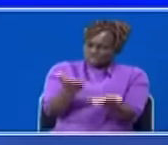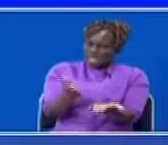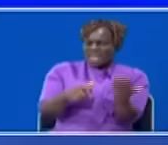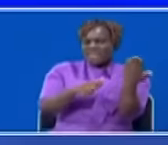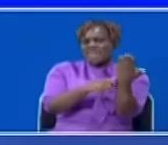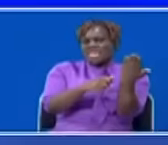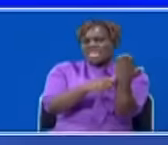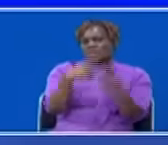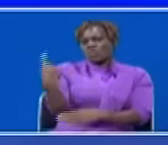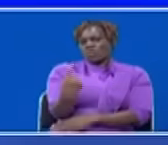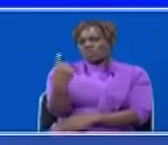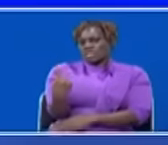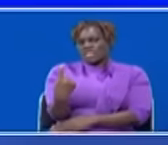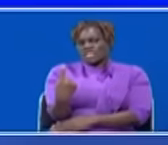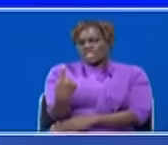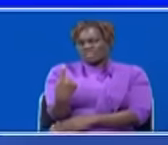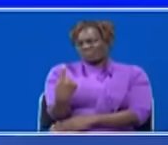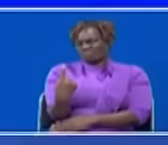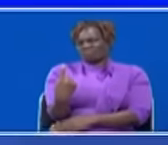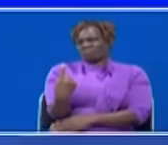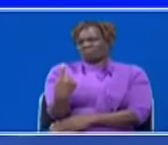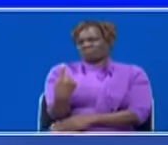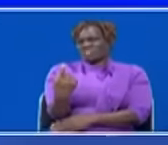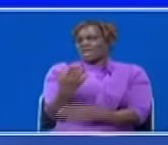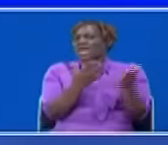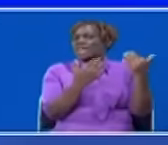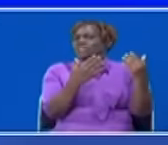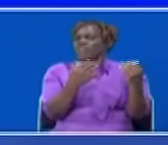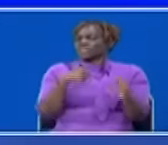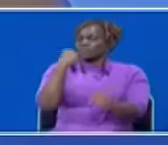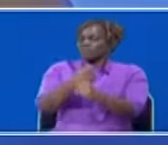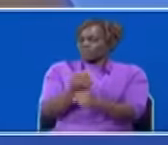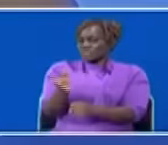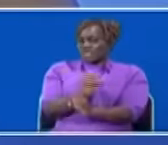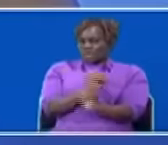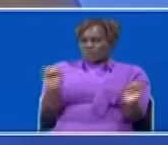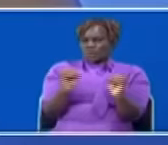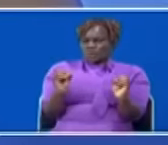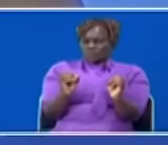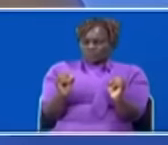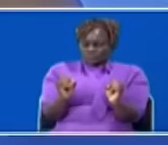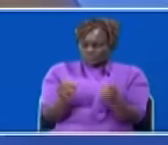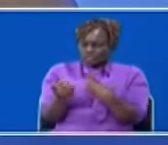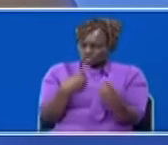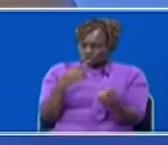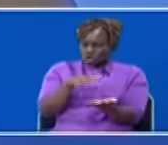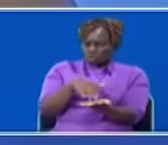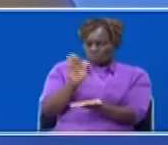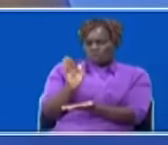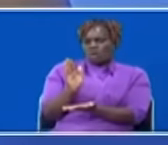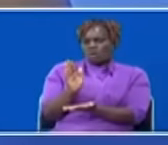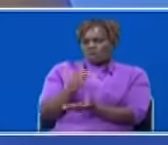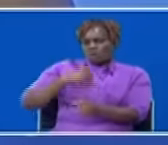name. And if you have an office basically by name, you mm-hmm. should not expect any results out of that. Okay, let's talk a little bit about that, because